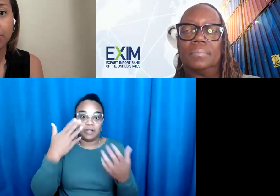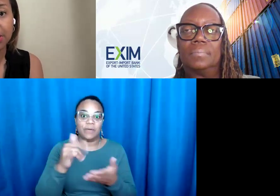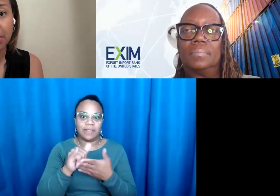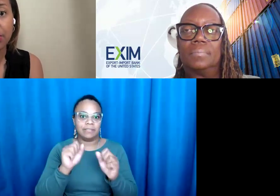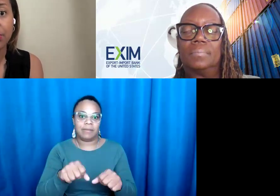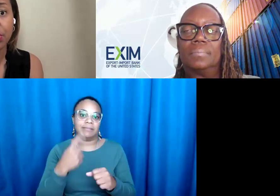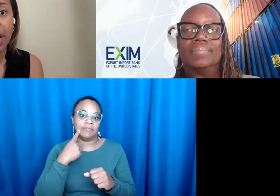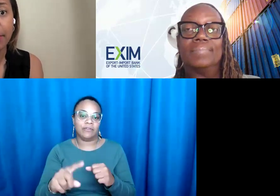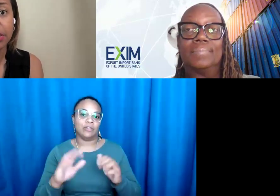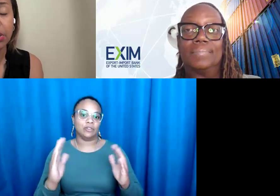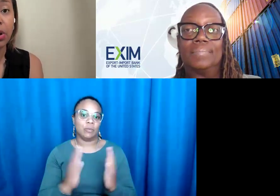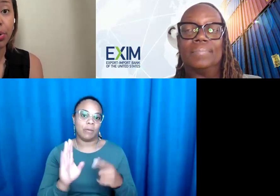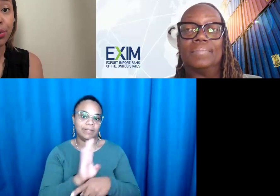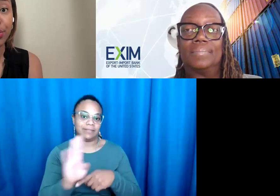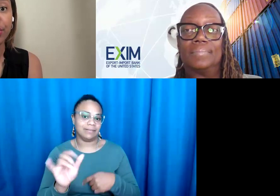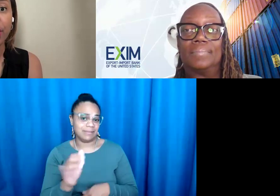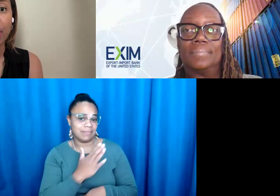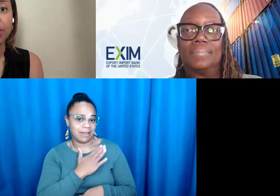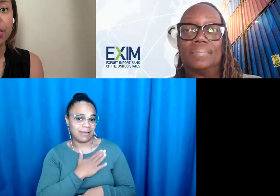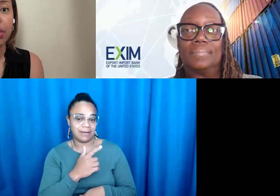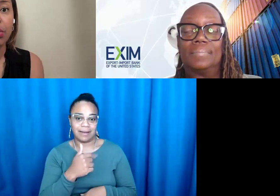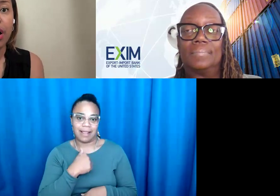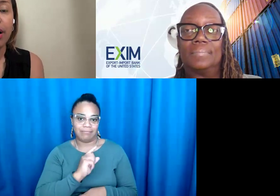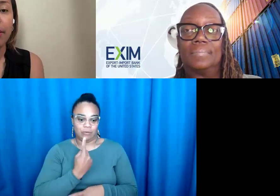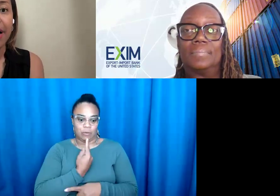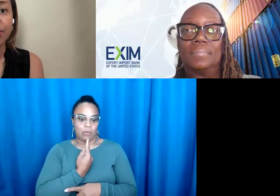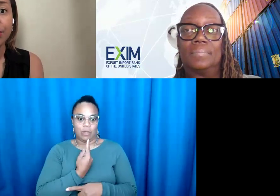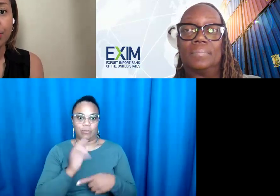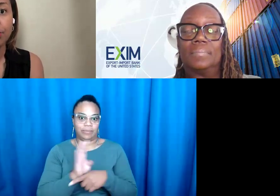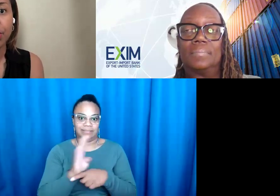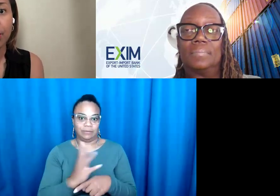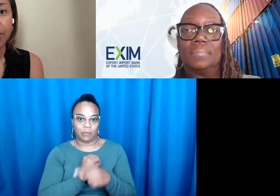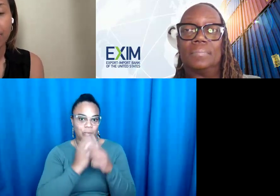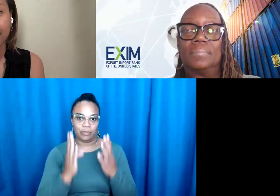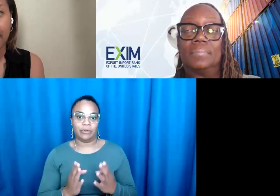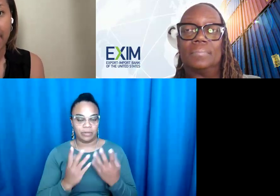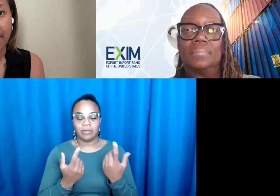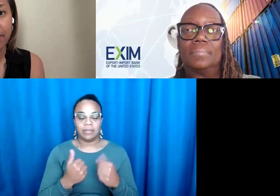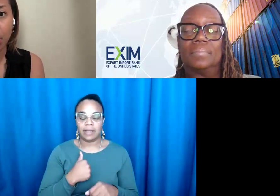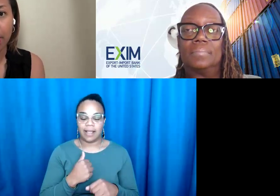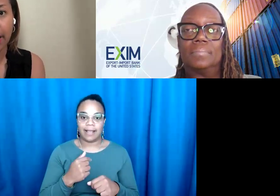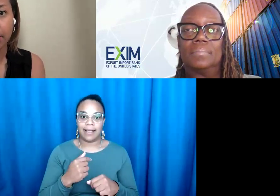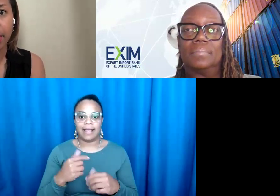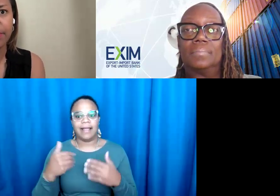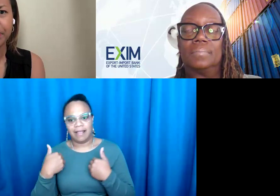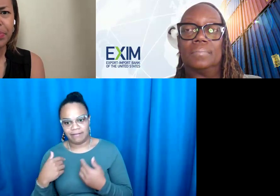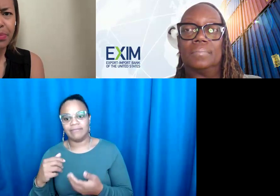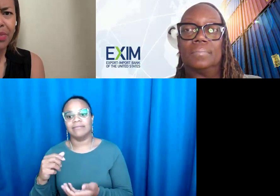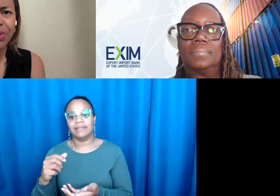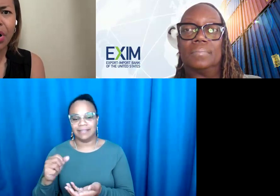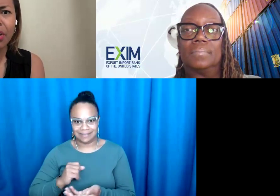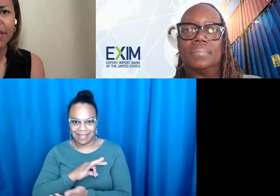small business such as myself. I'm a solopreneur. So I do have staff and whatnot,